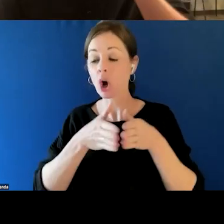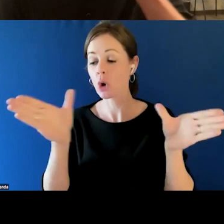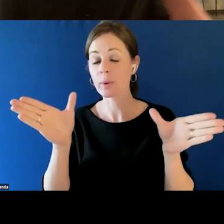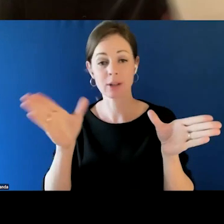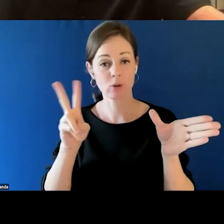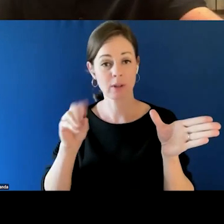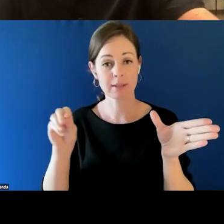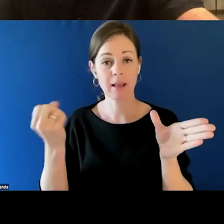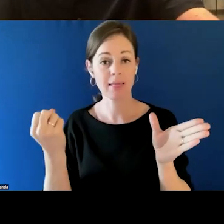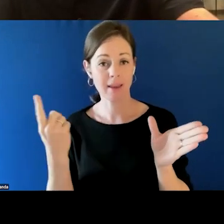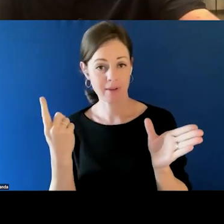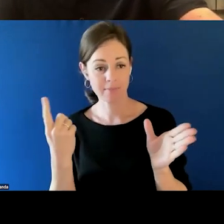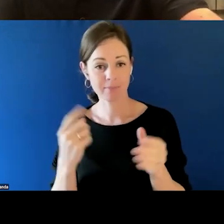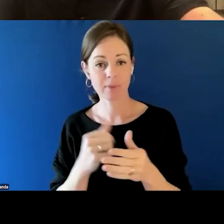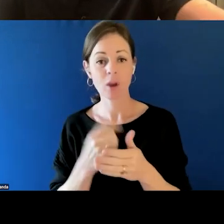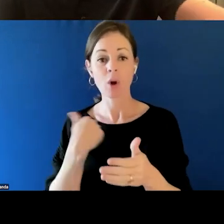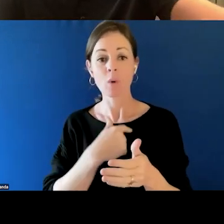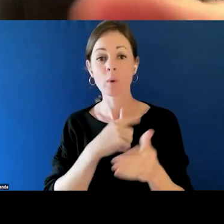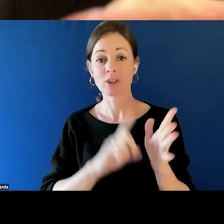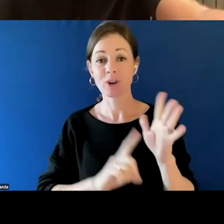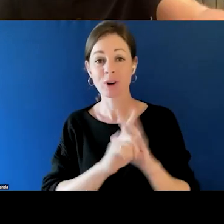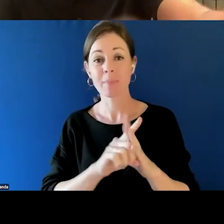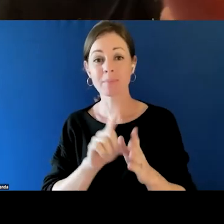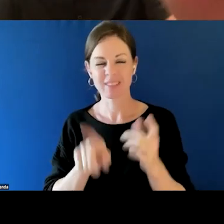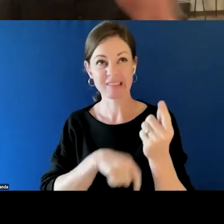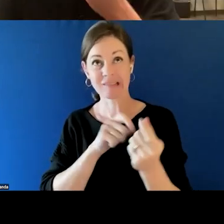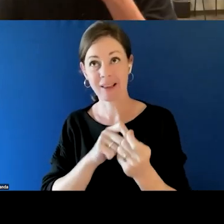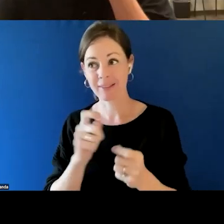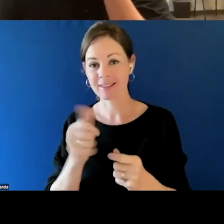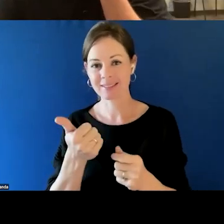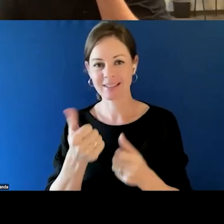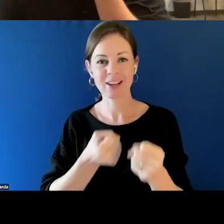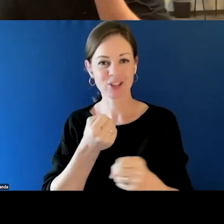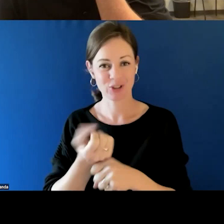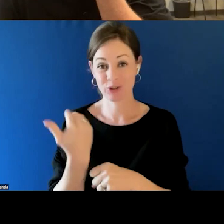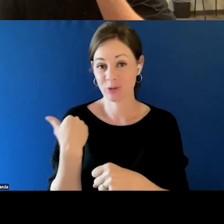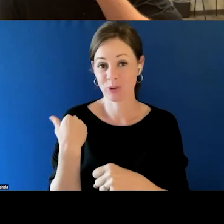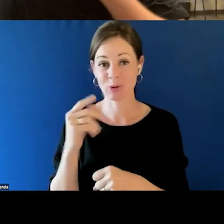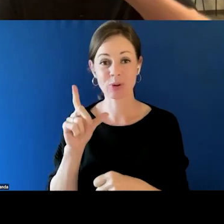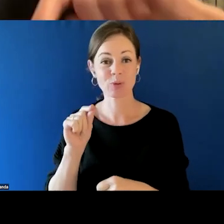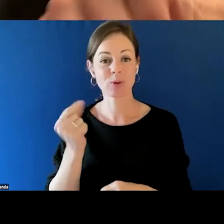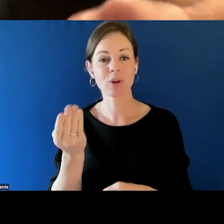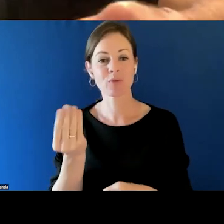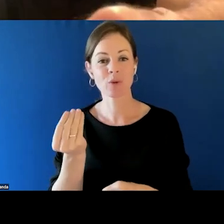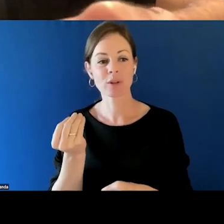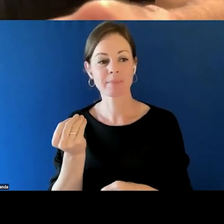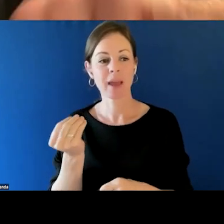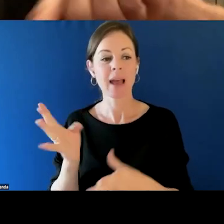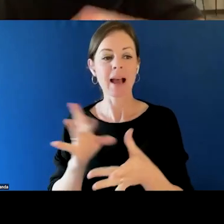came along in almost exactly 10 years ago in 2014. And because Connections had